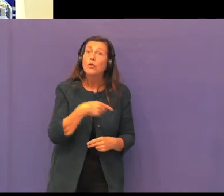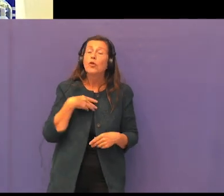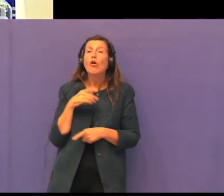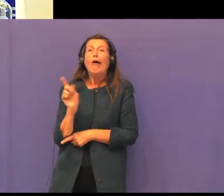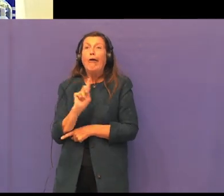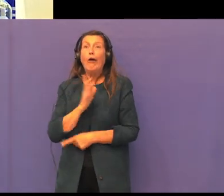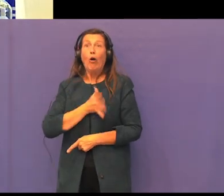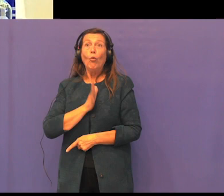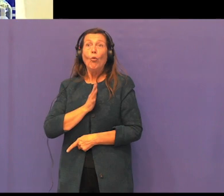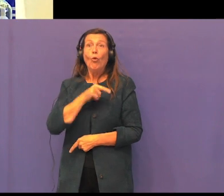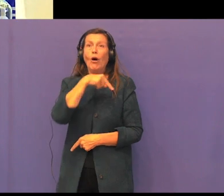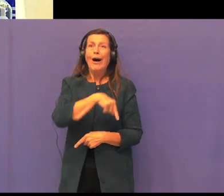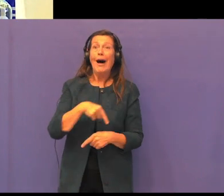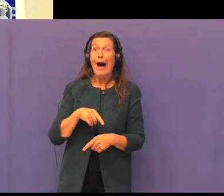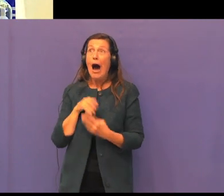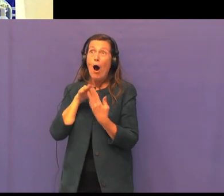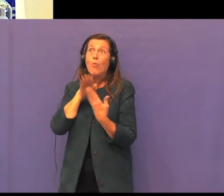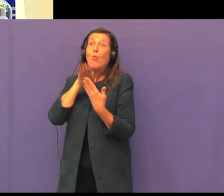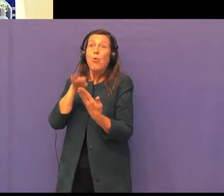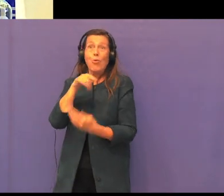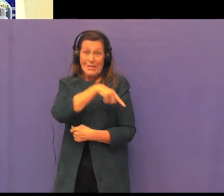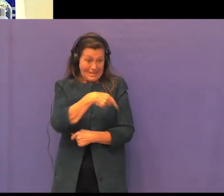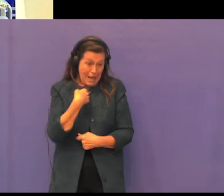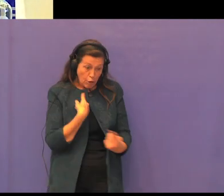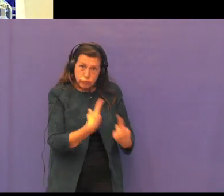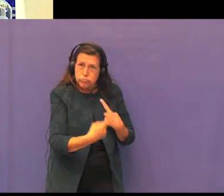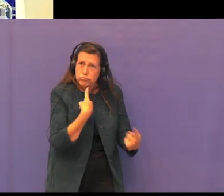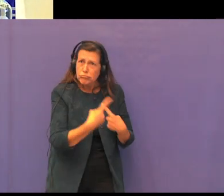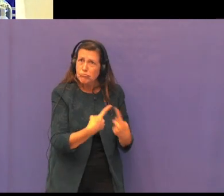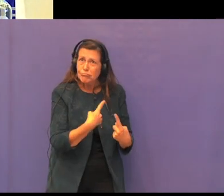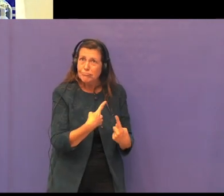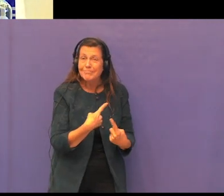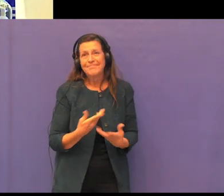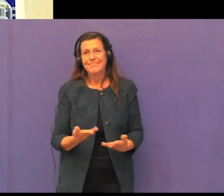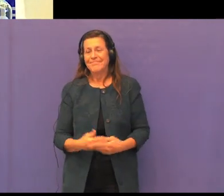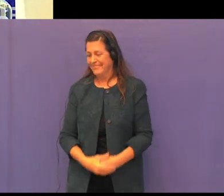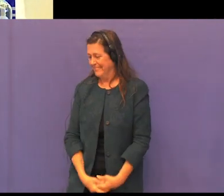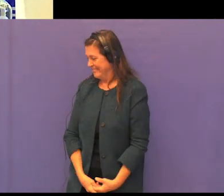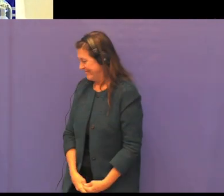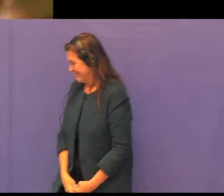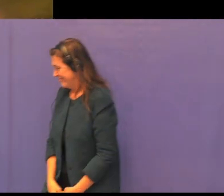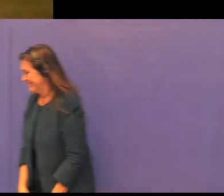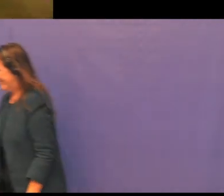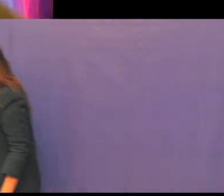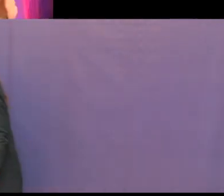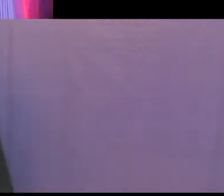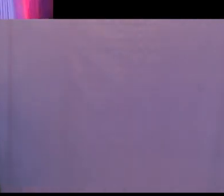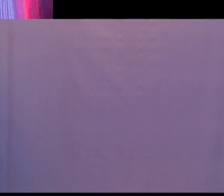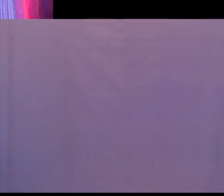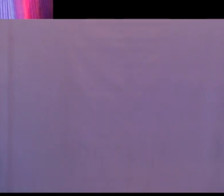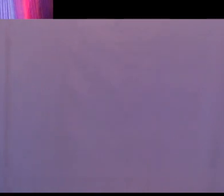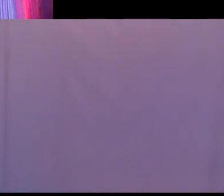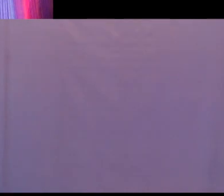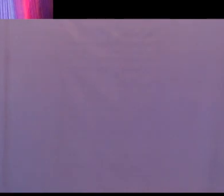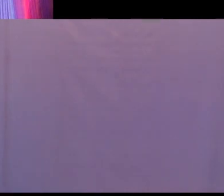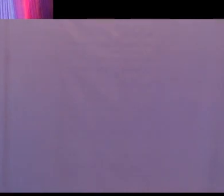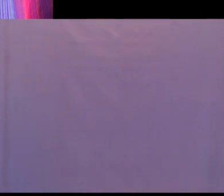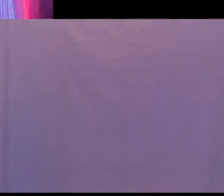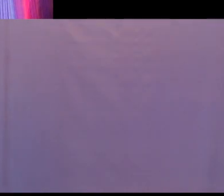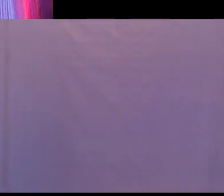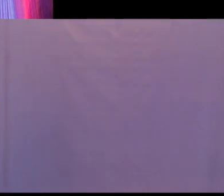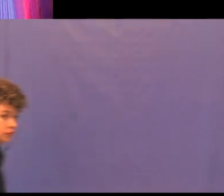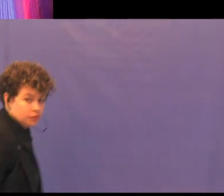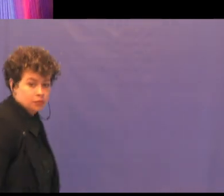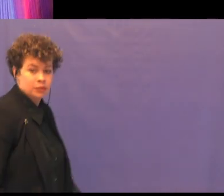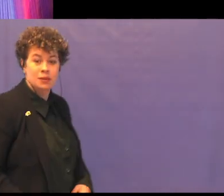course, when we raise these arguments, they're considered to be peripheral, bizarre, eccentric, but then they